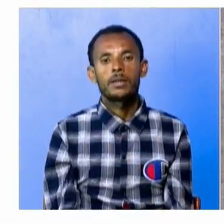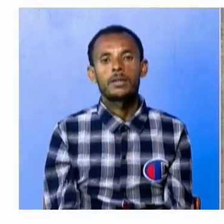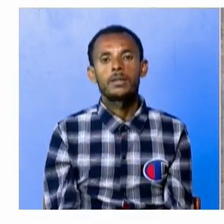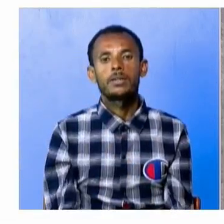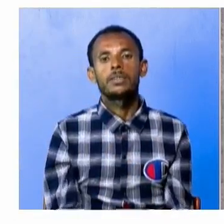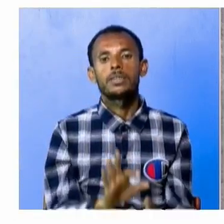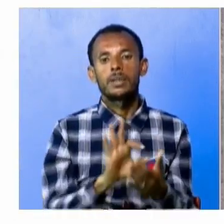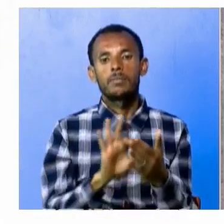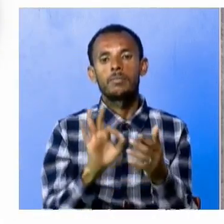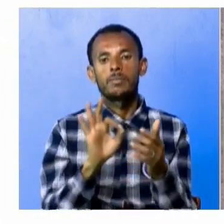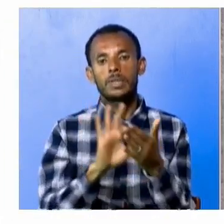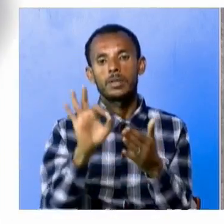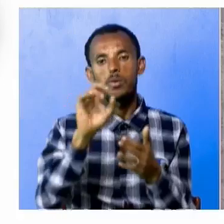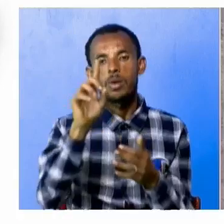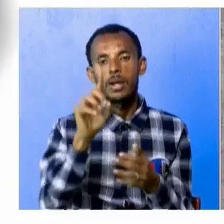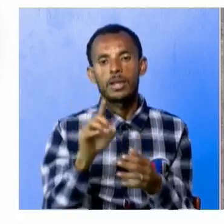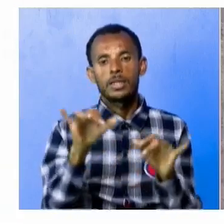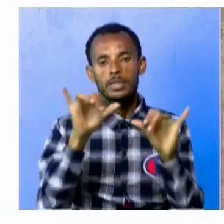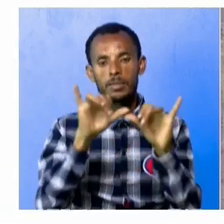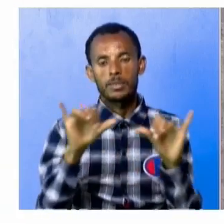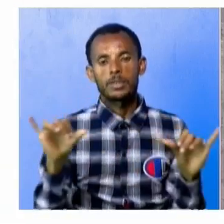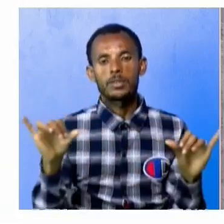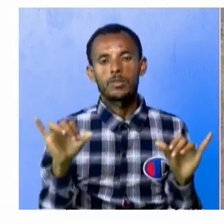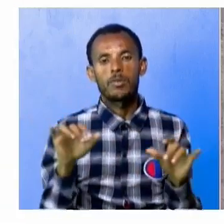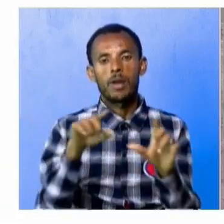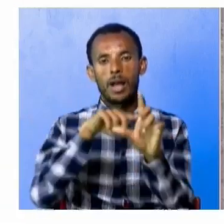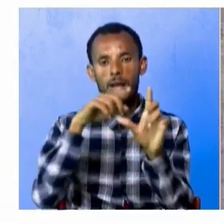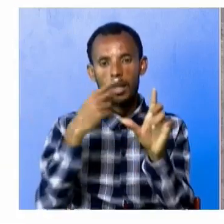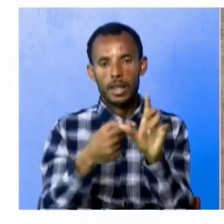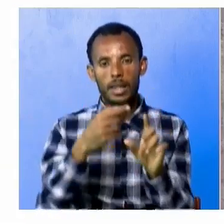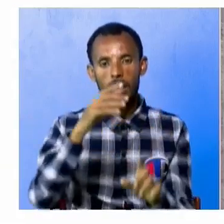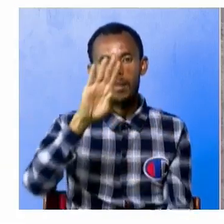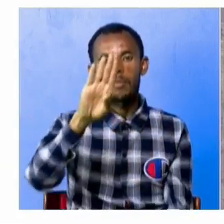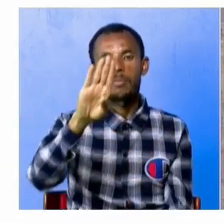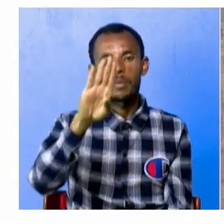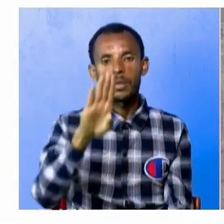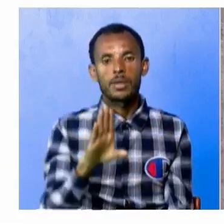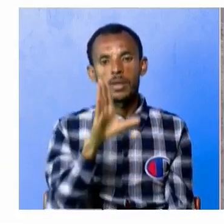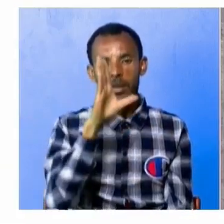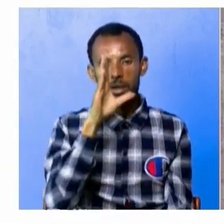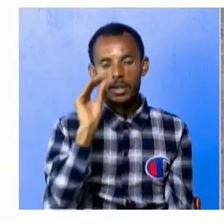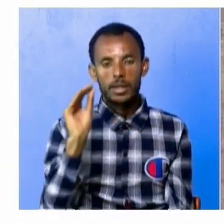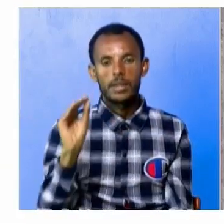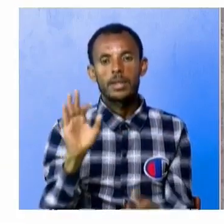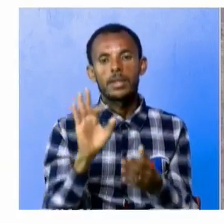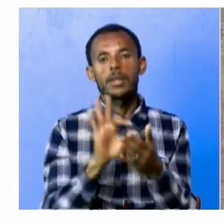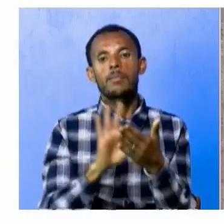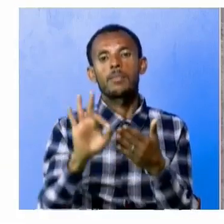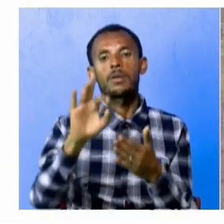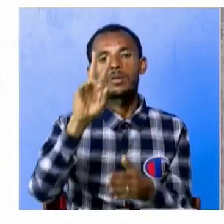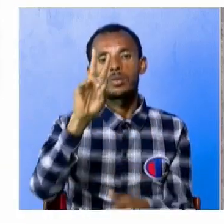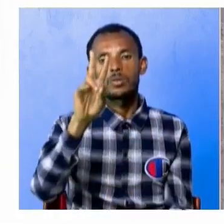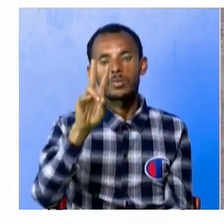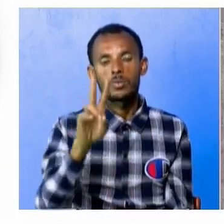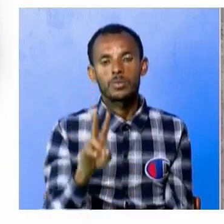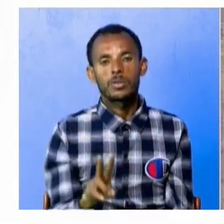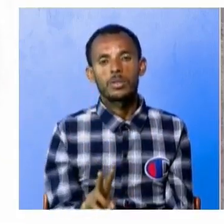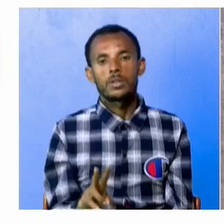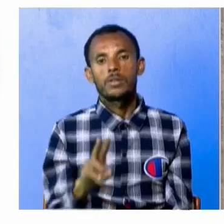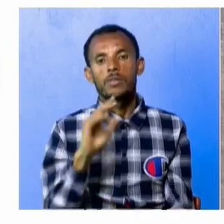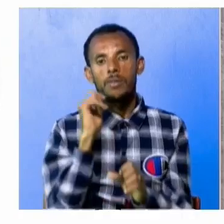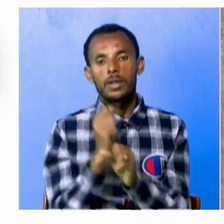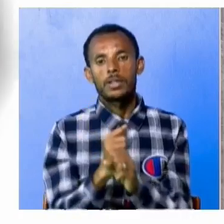number one, the measure of angle B, and number two, find